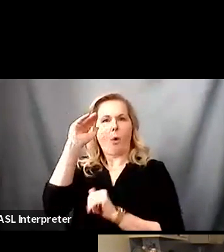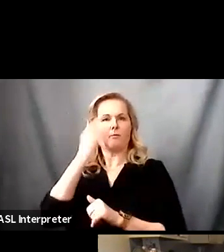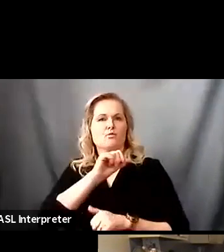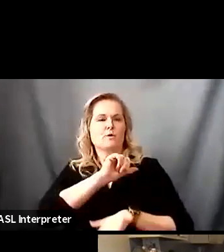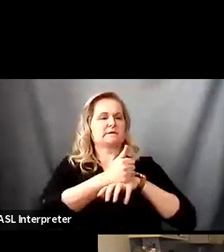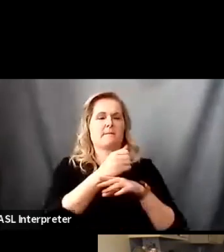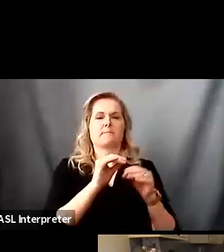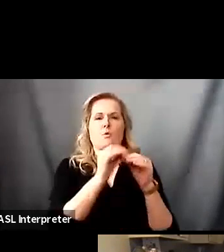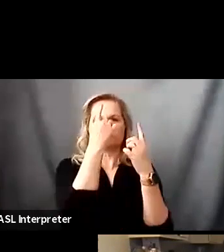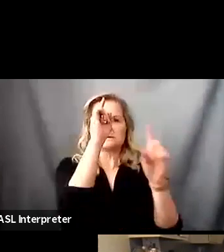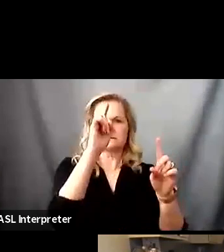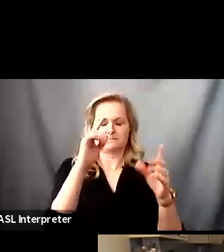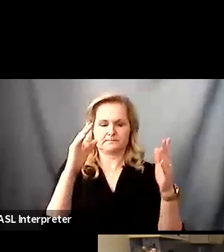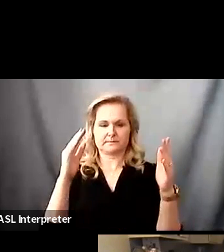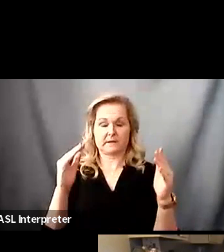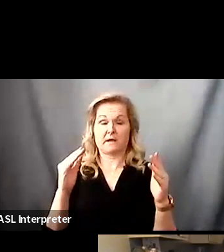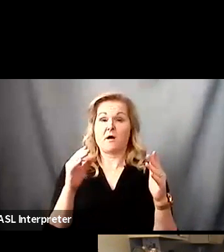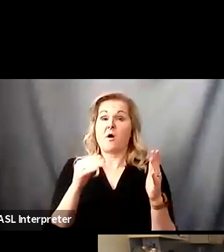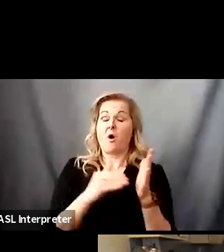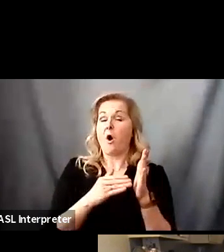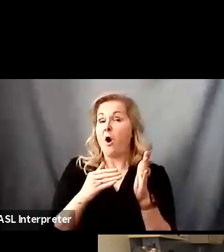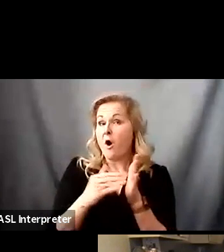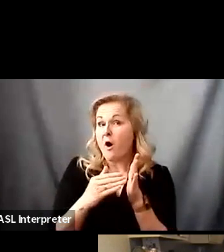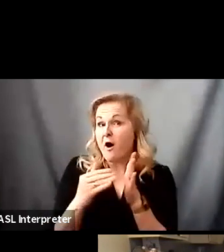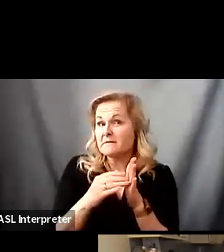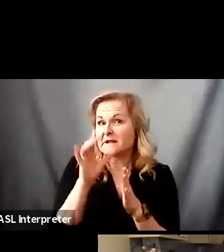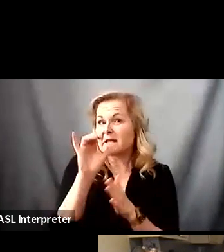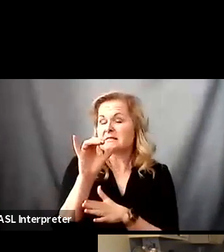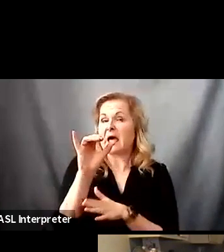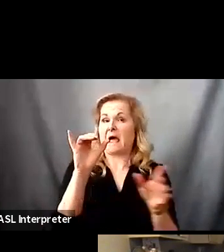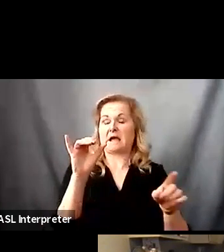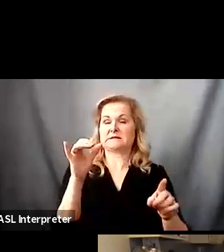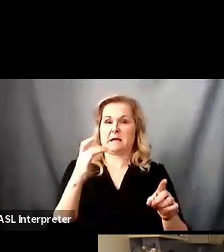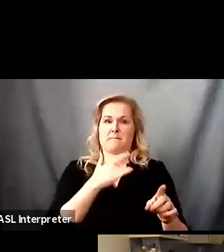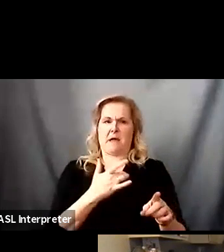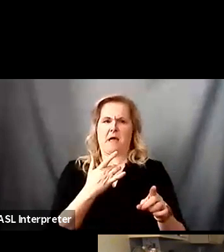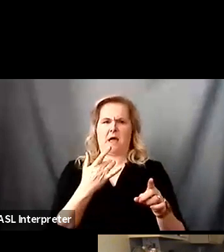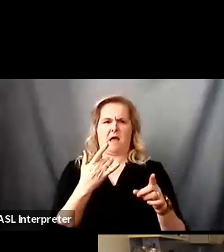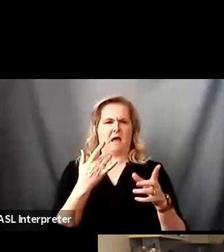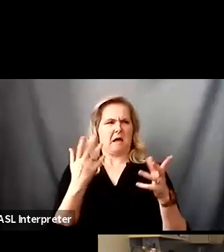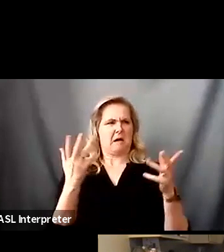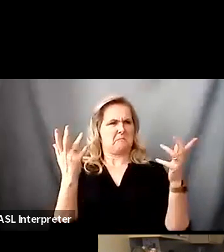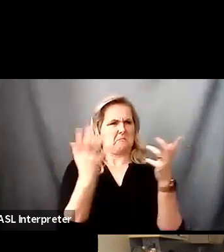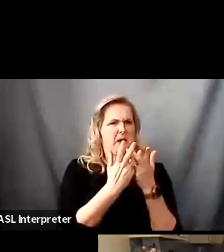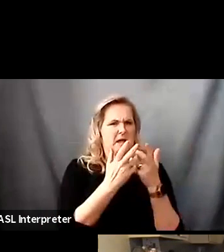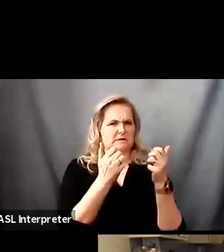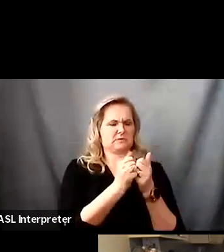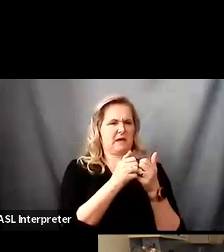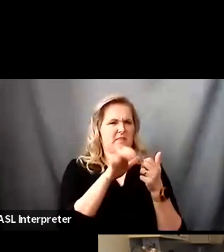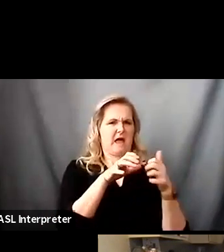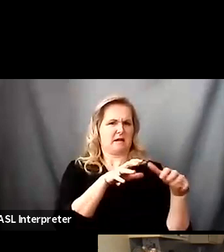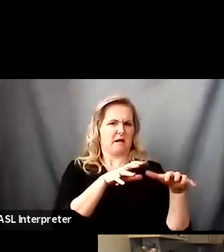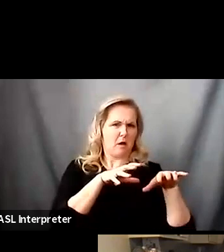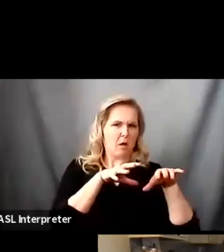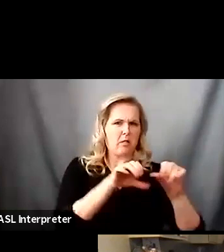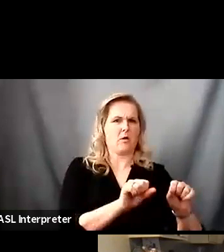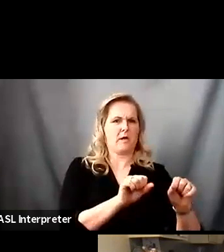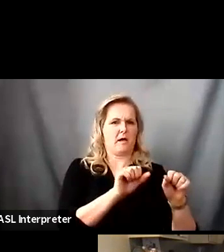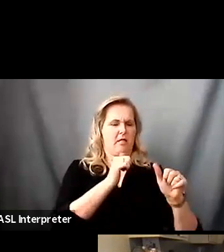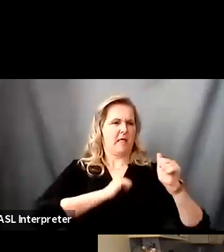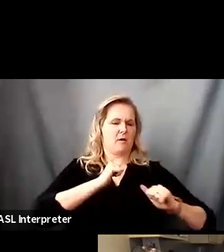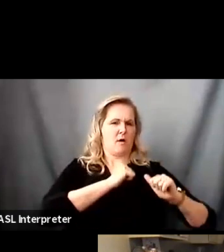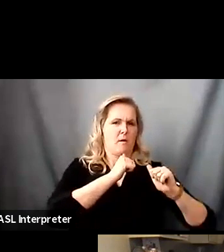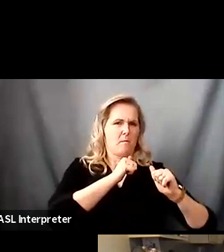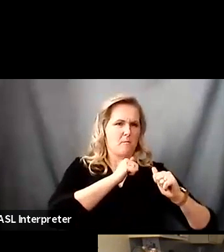successful, which often doesn't look like what the product-based colonial theatrical processes that we engage